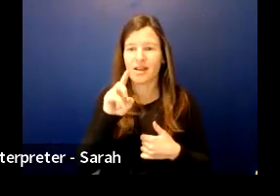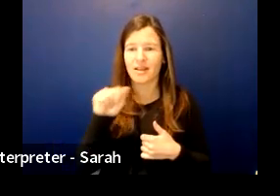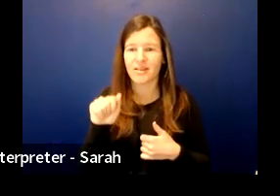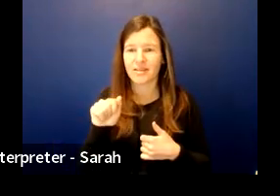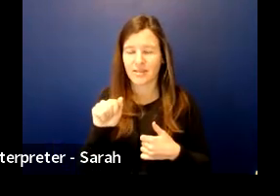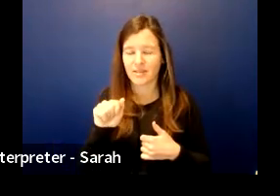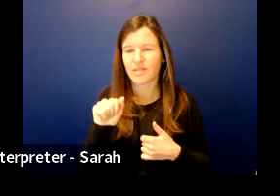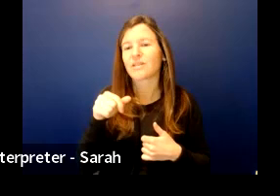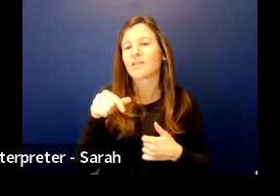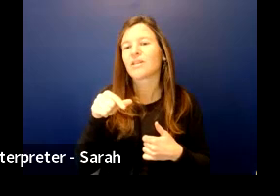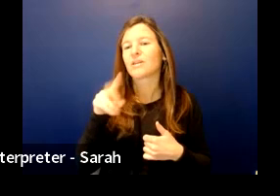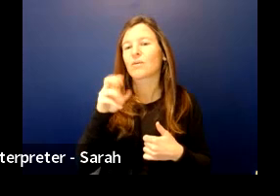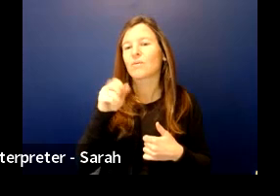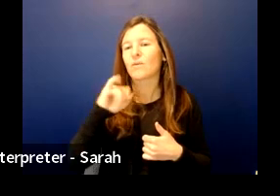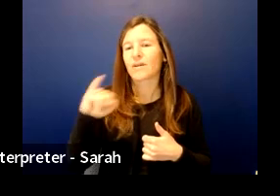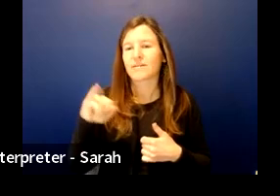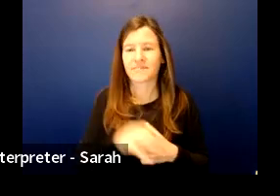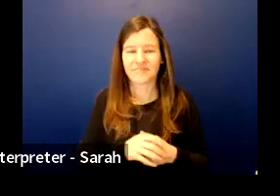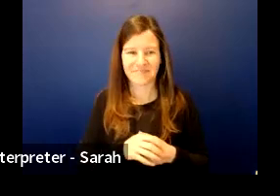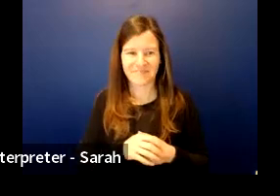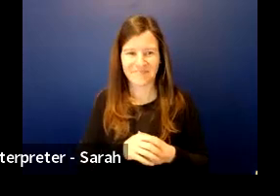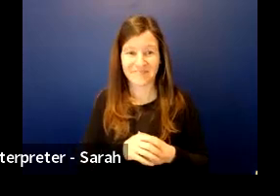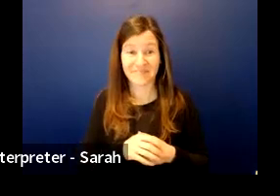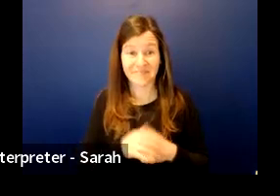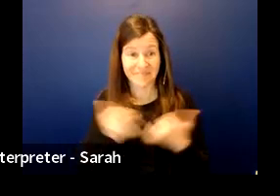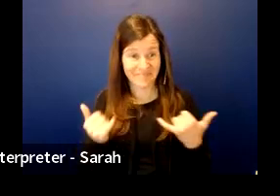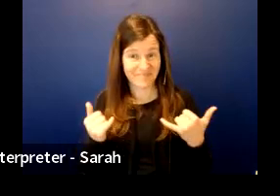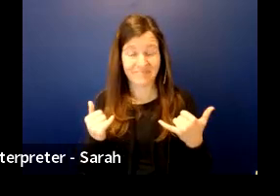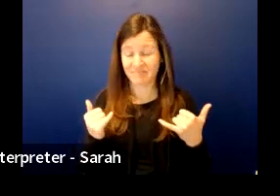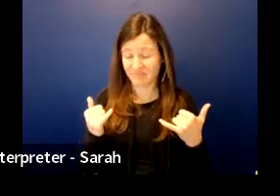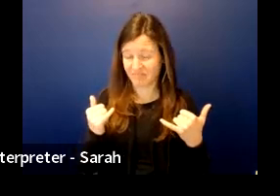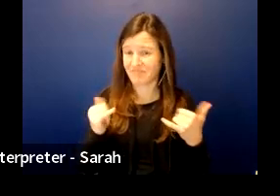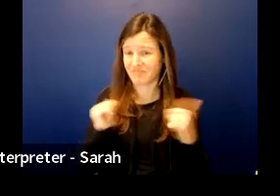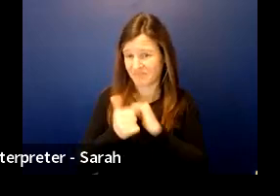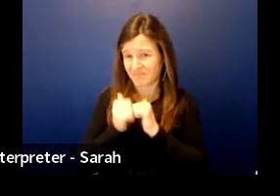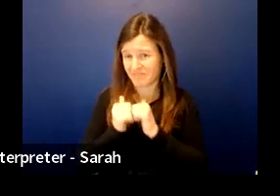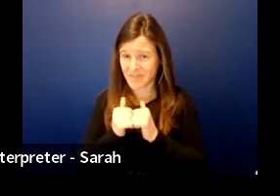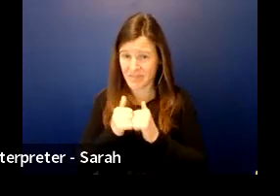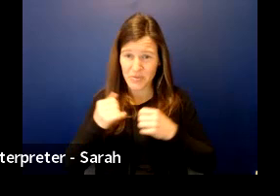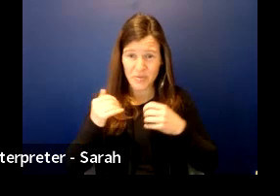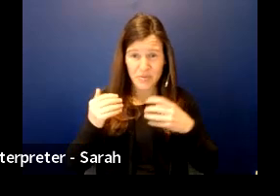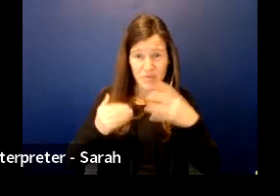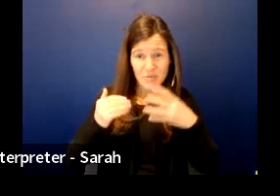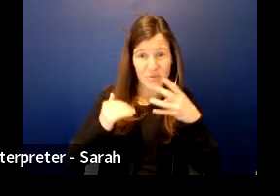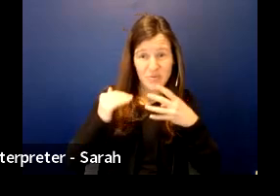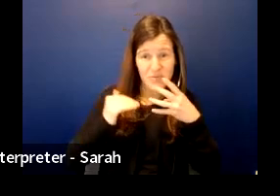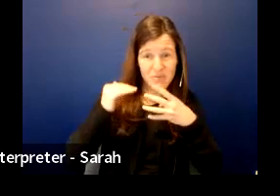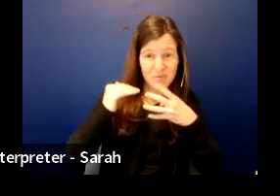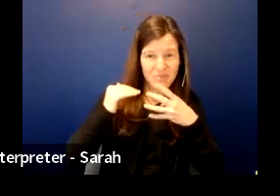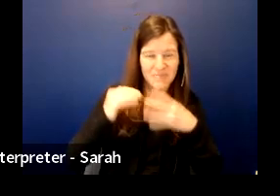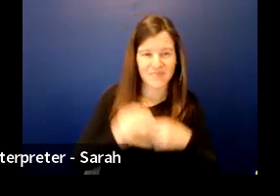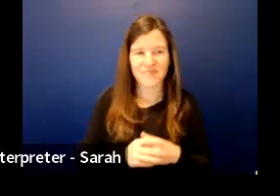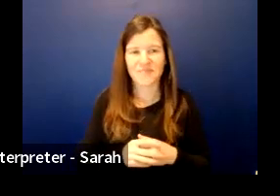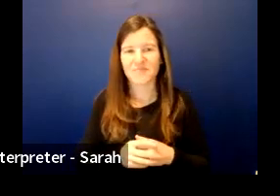All right. Ooh, we've got some more movement on the scoreboard. Good work, everyone. Keep it up. Now, where do